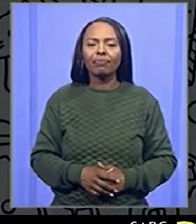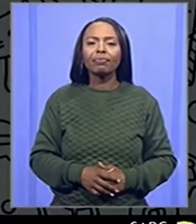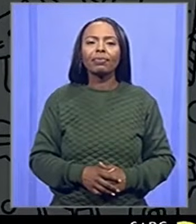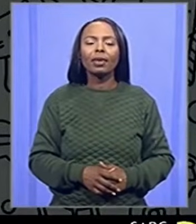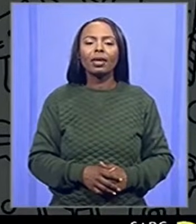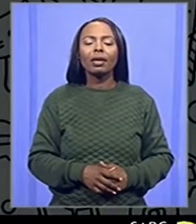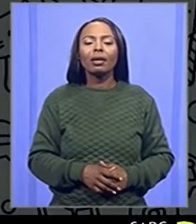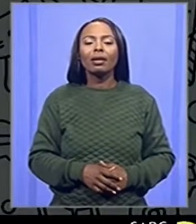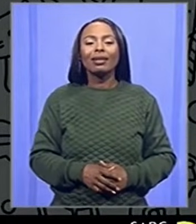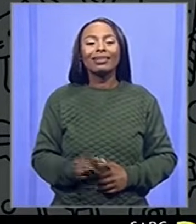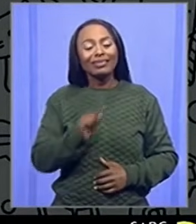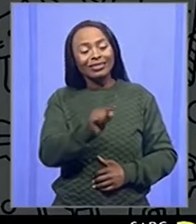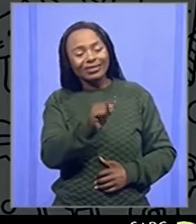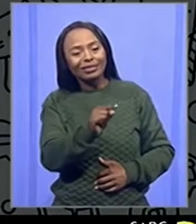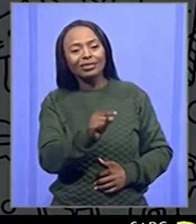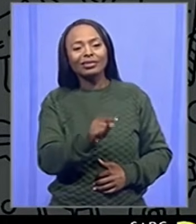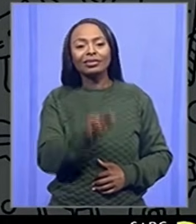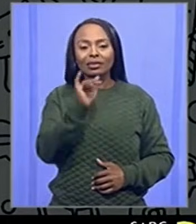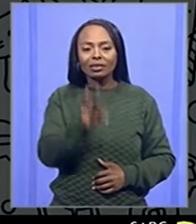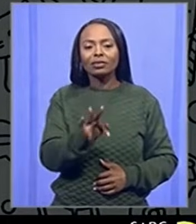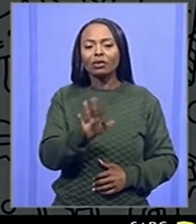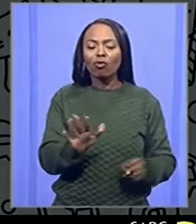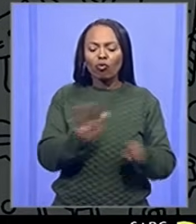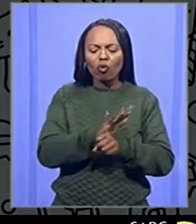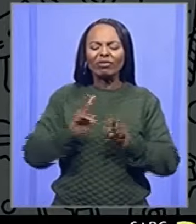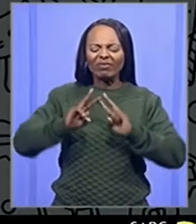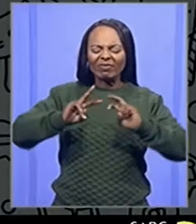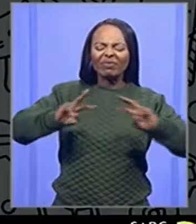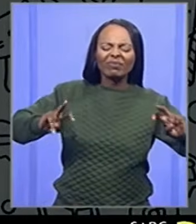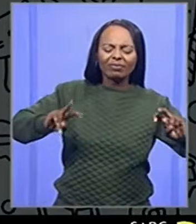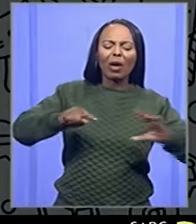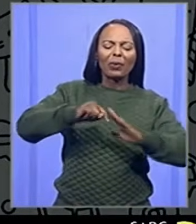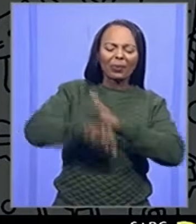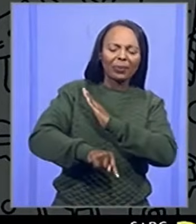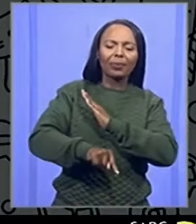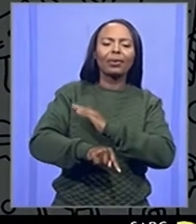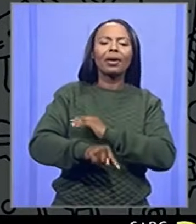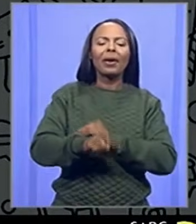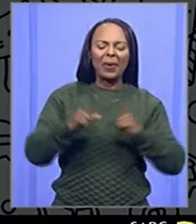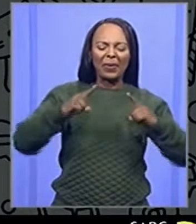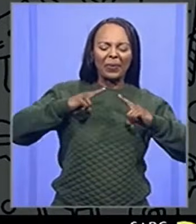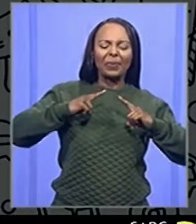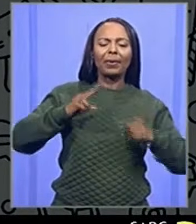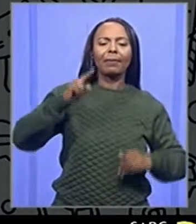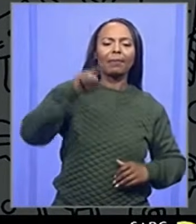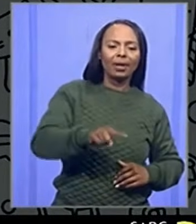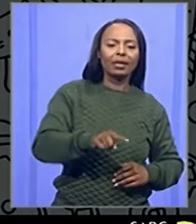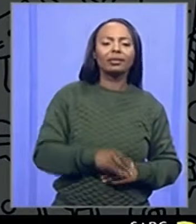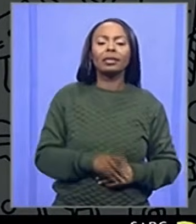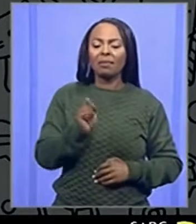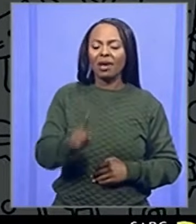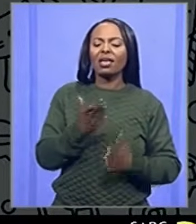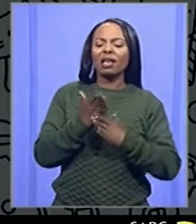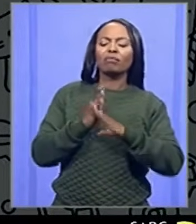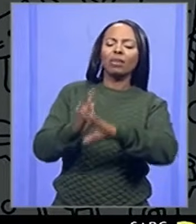gore ba šere dinyakišišo se di tletšego se se ka thibela polao